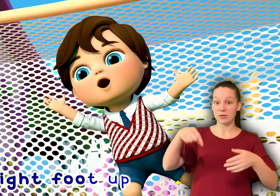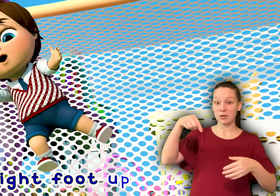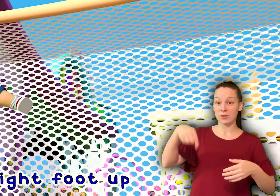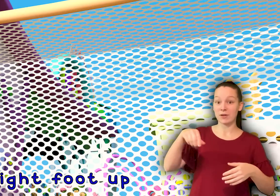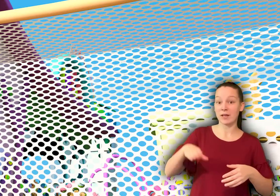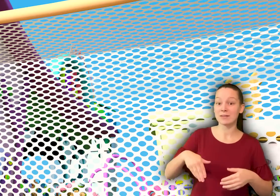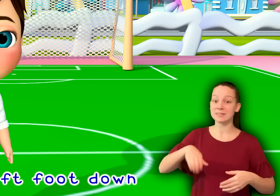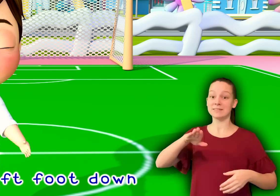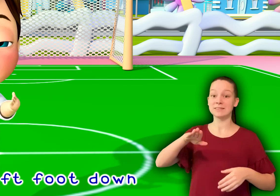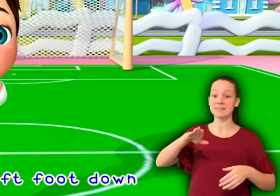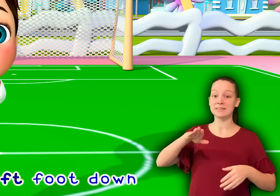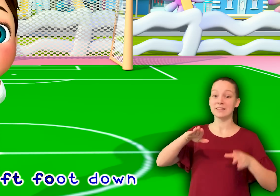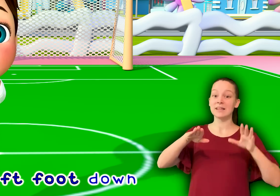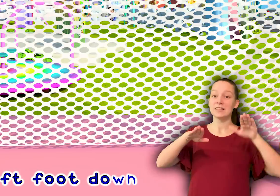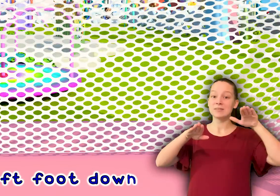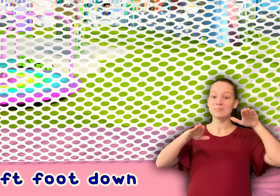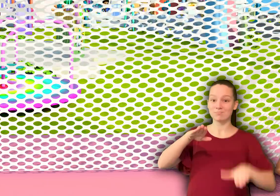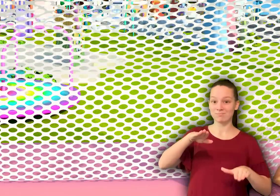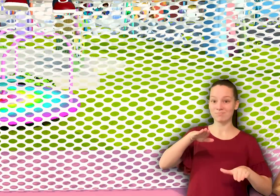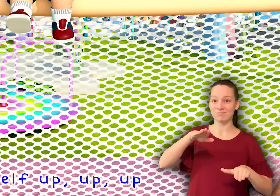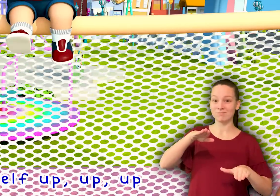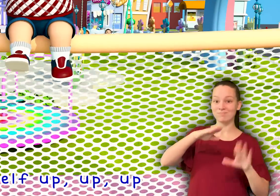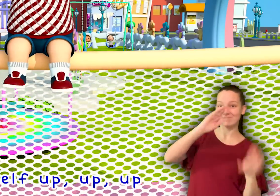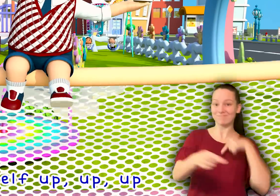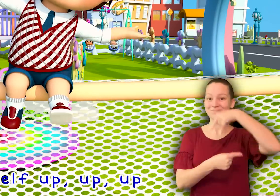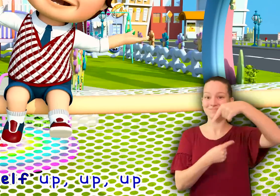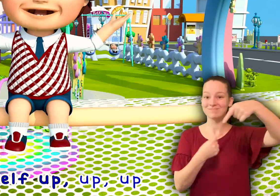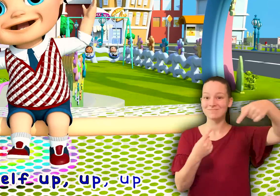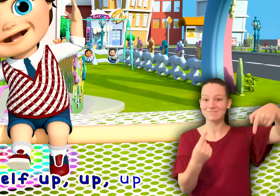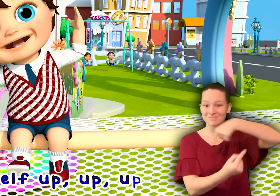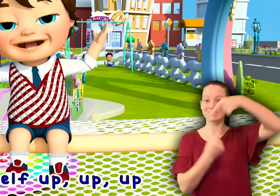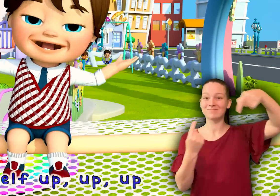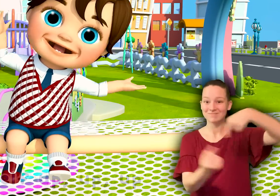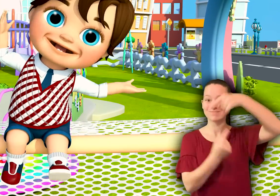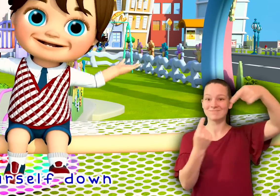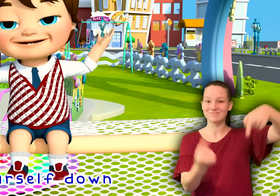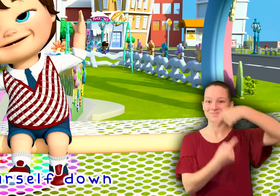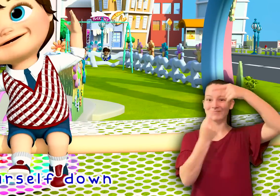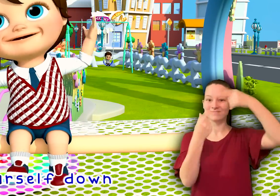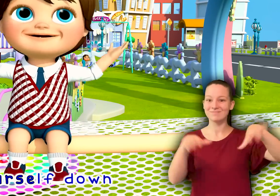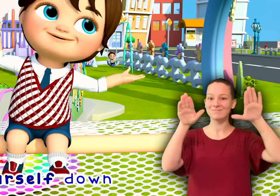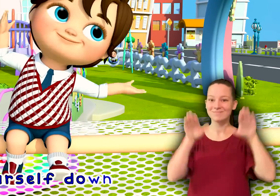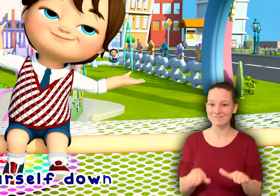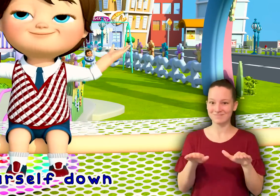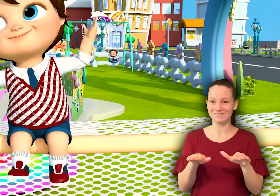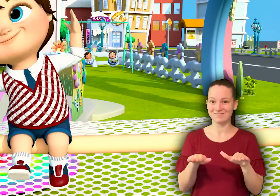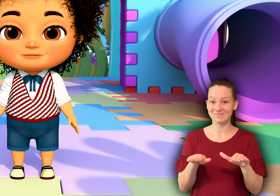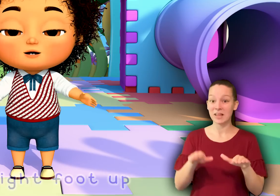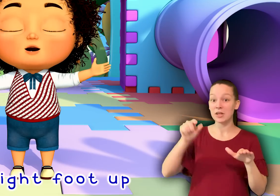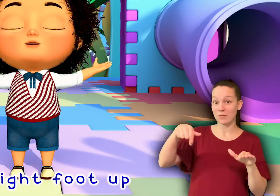your right foot up you put your left foot down you swing yourself up up up and bring yourself